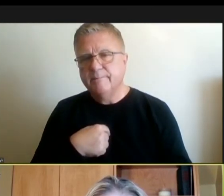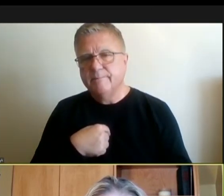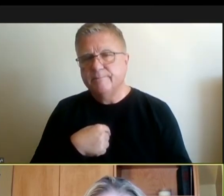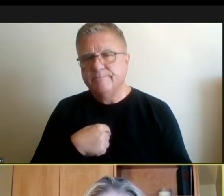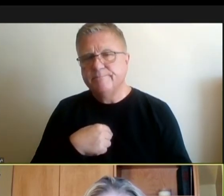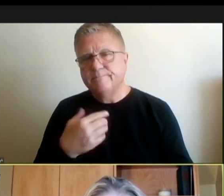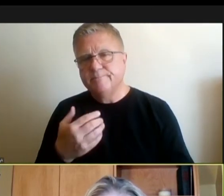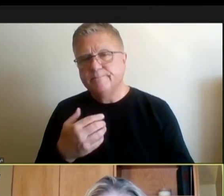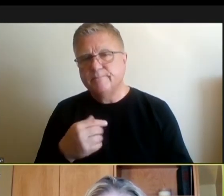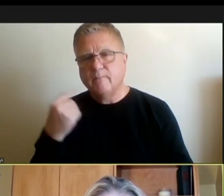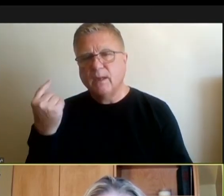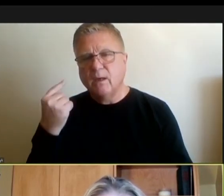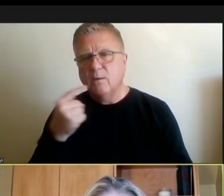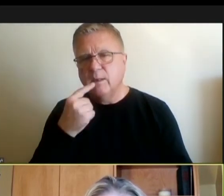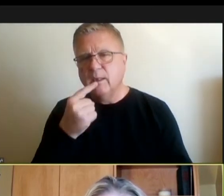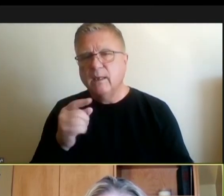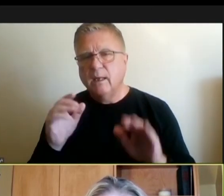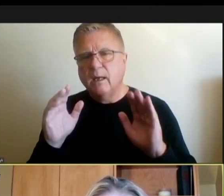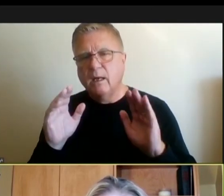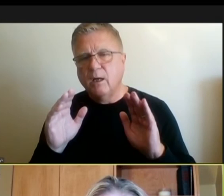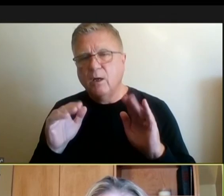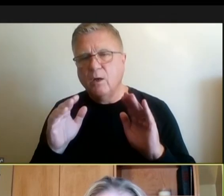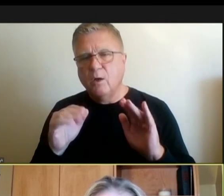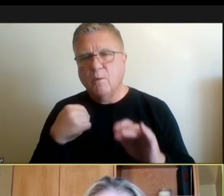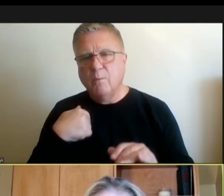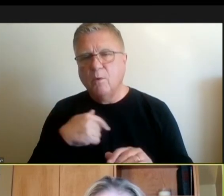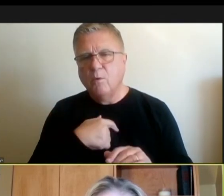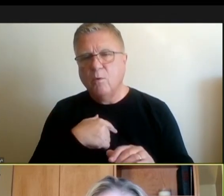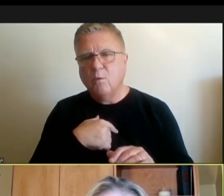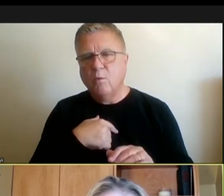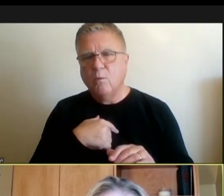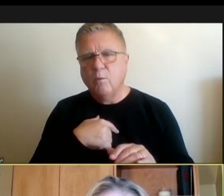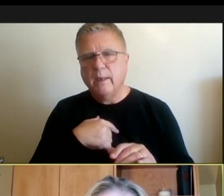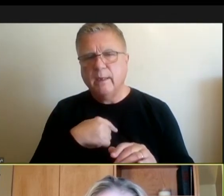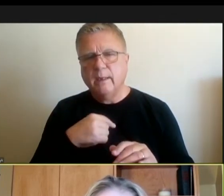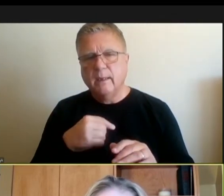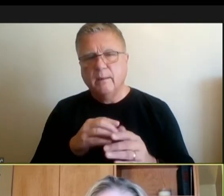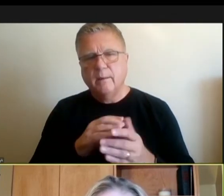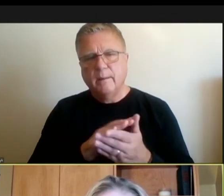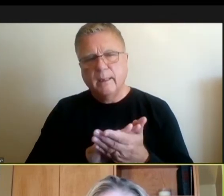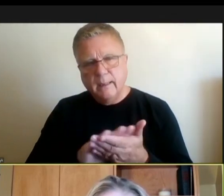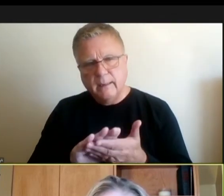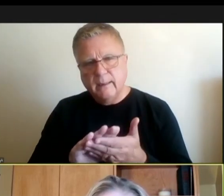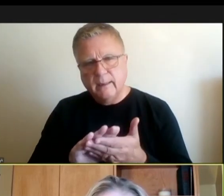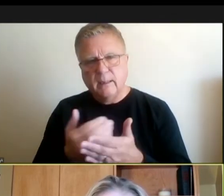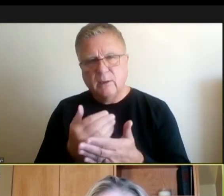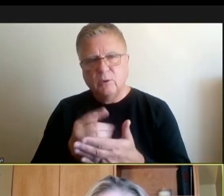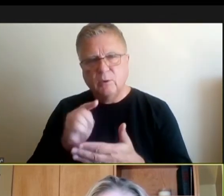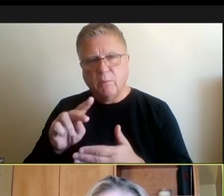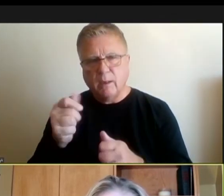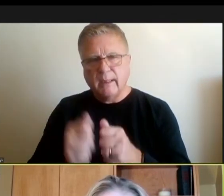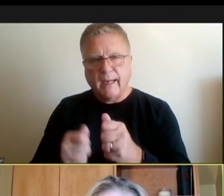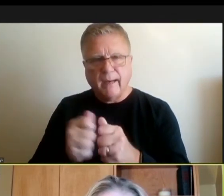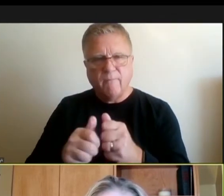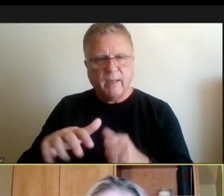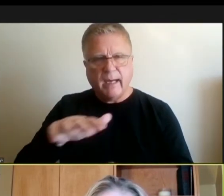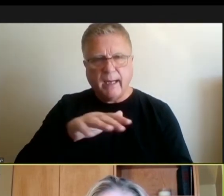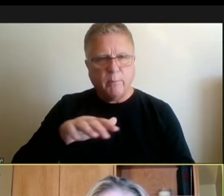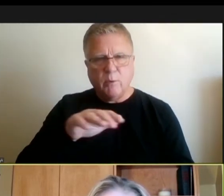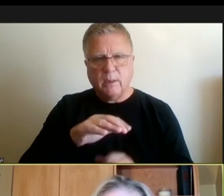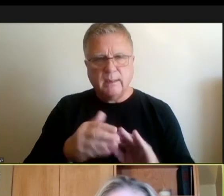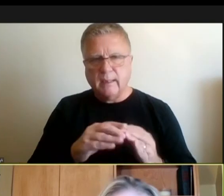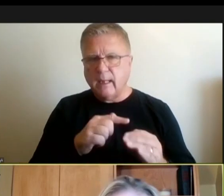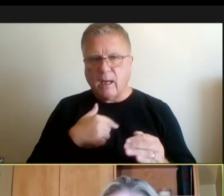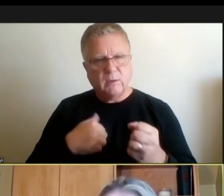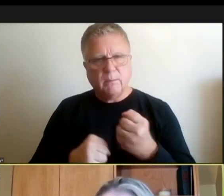What I always say is I hope that we can bring a Whiteman Park to every neighborhood in the city. So I'll support that even if